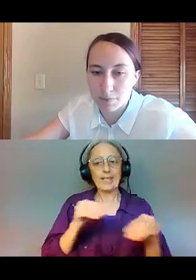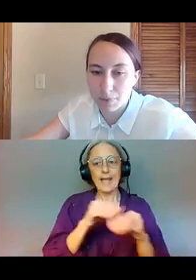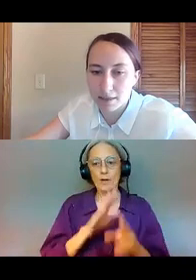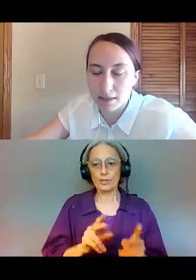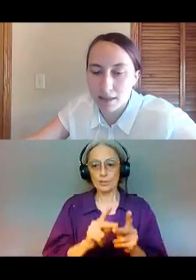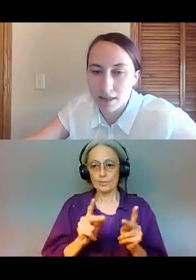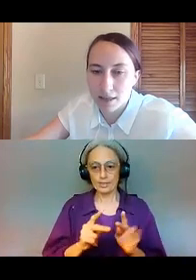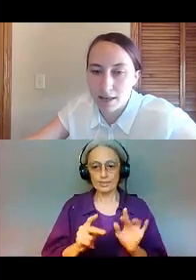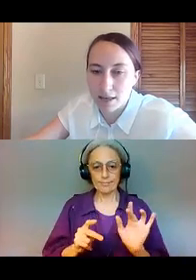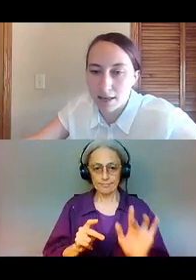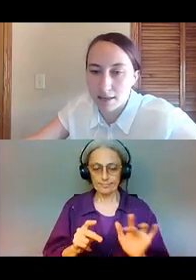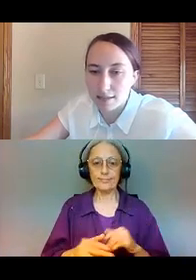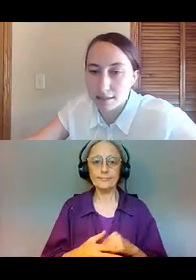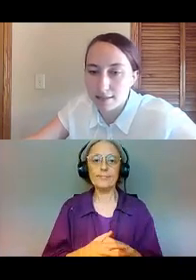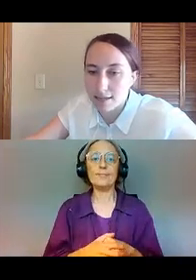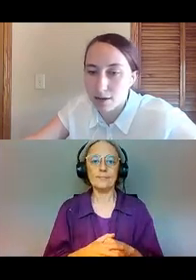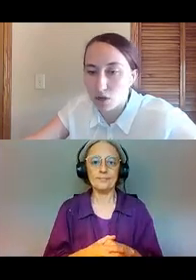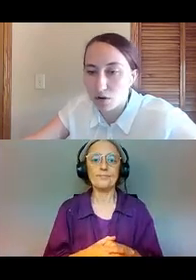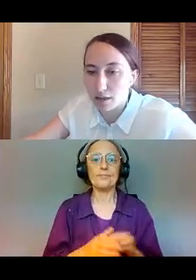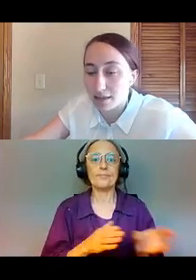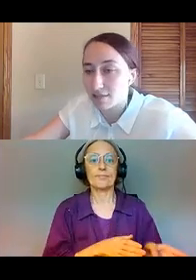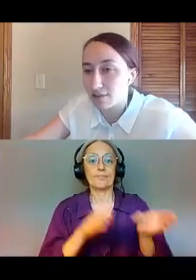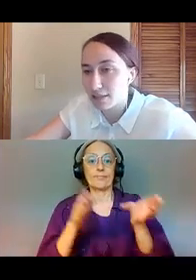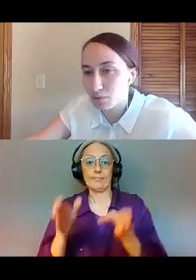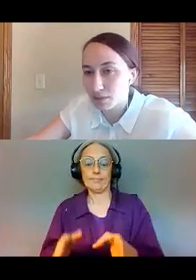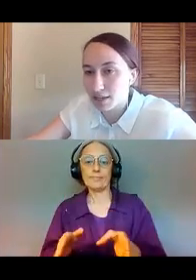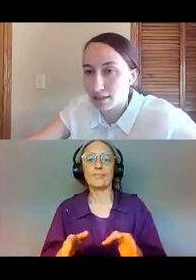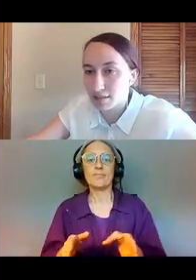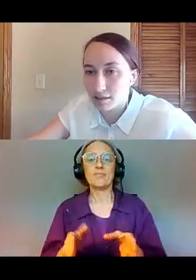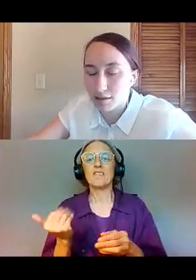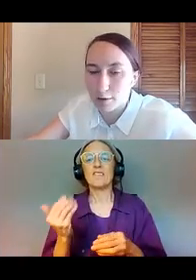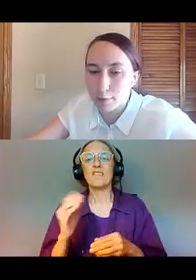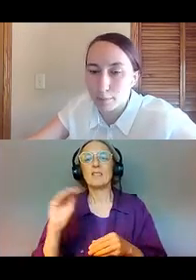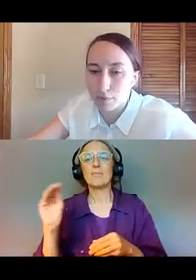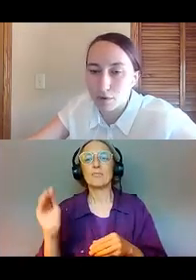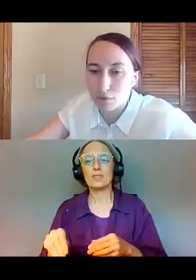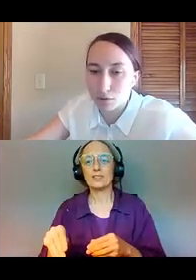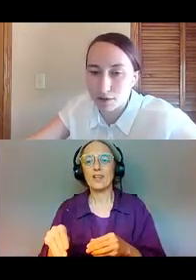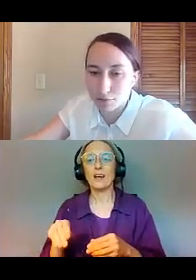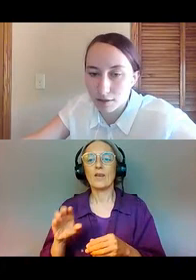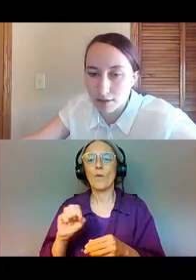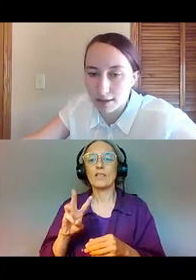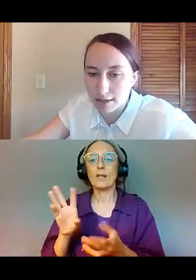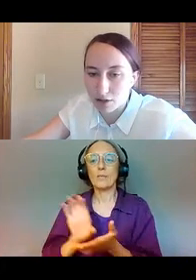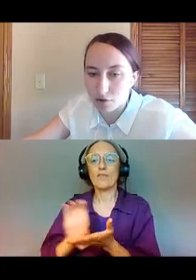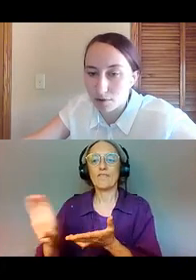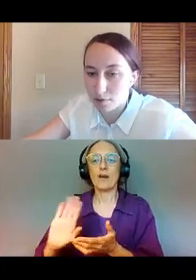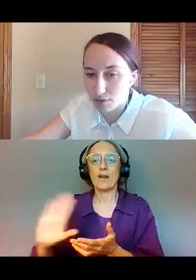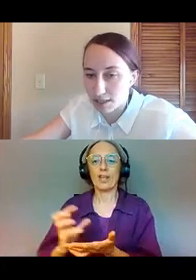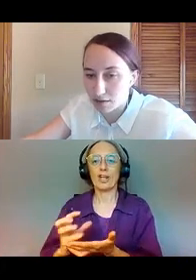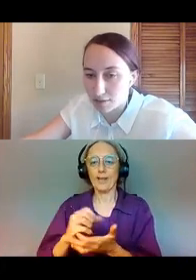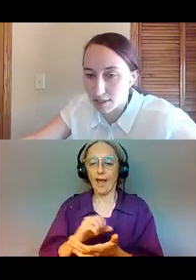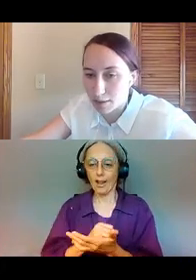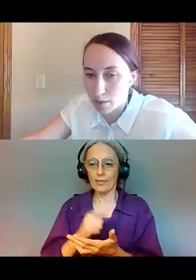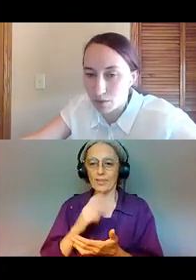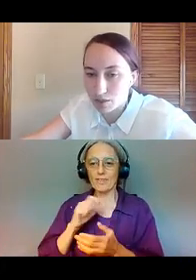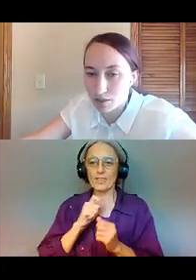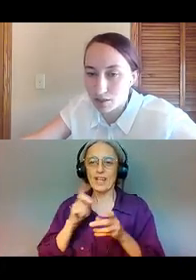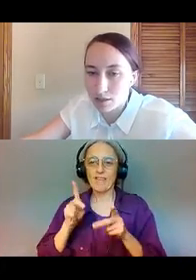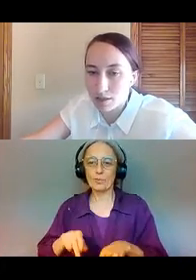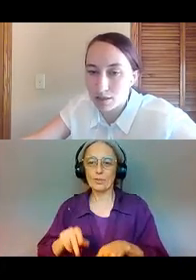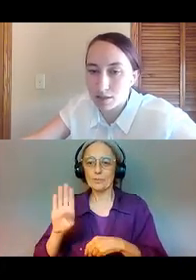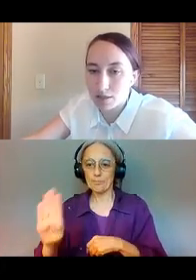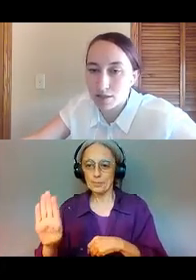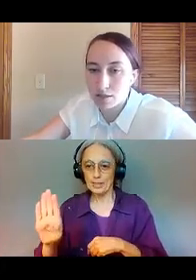position. And this time we know that it's 15%. So we're gonna, again, go with the percent of time